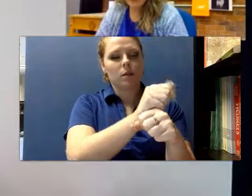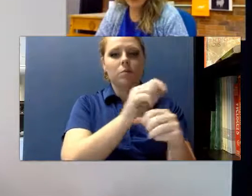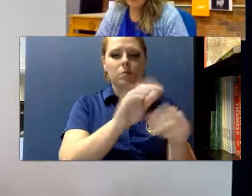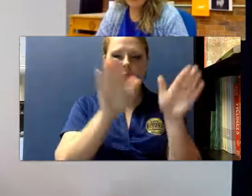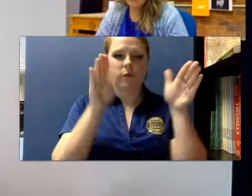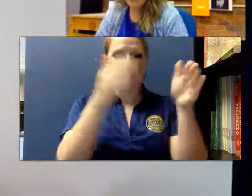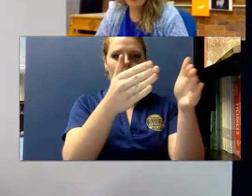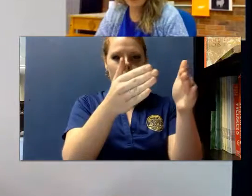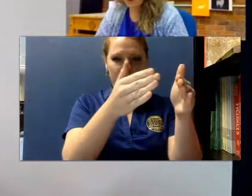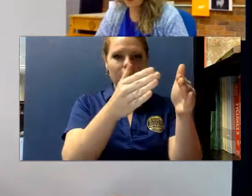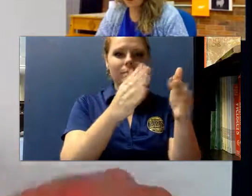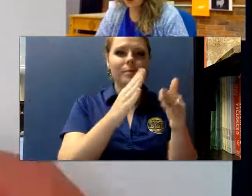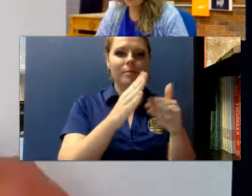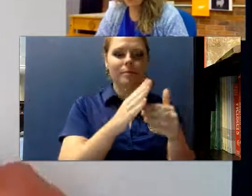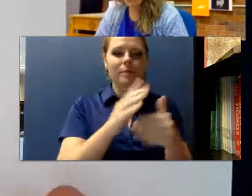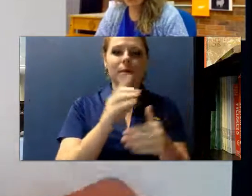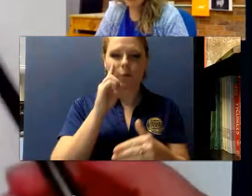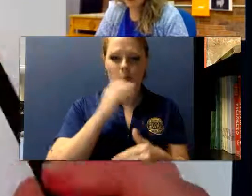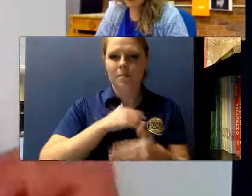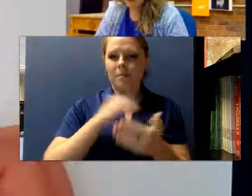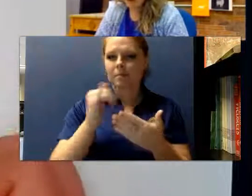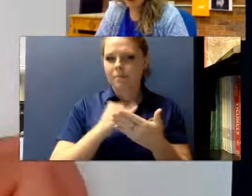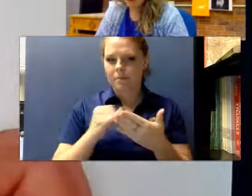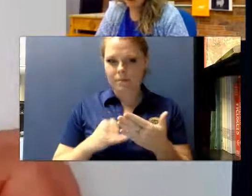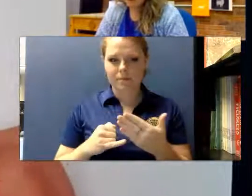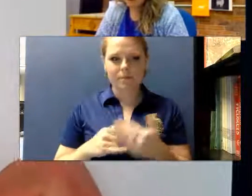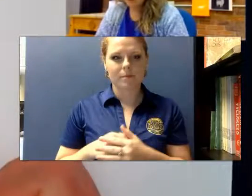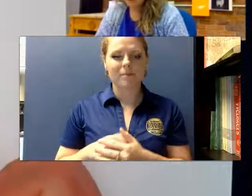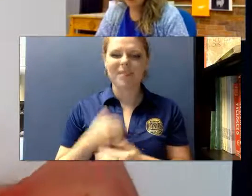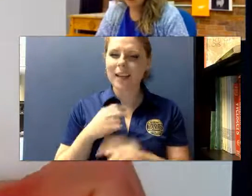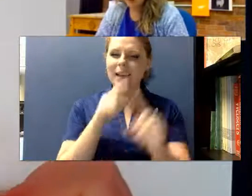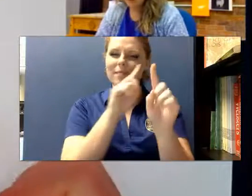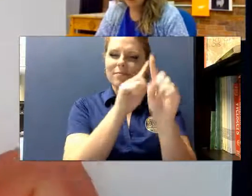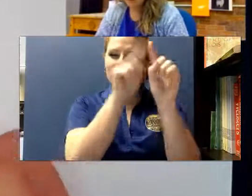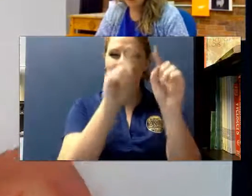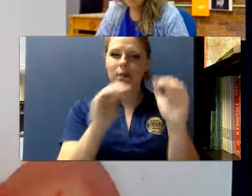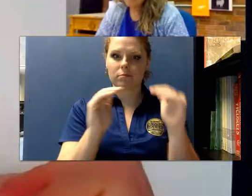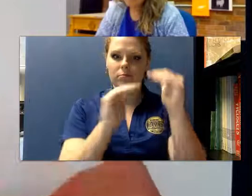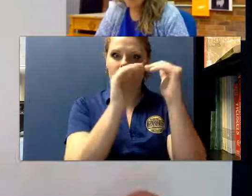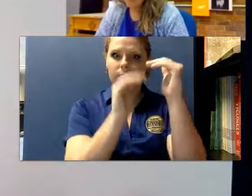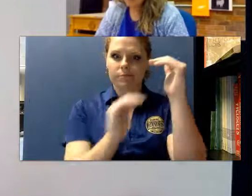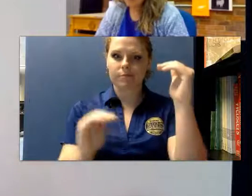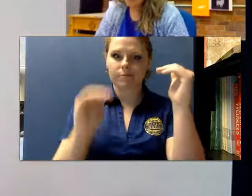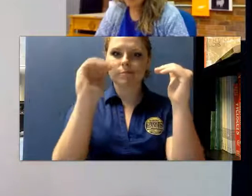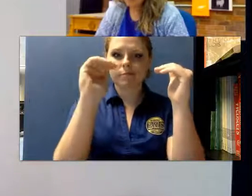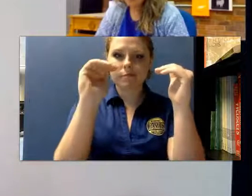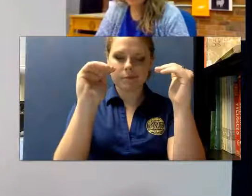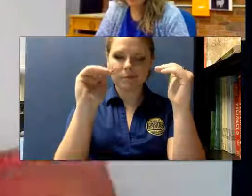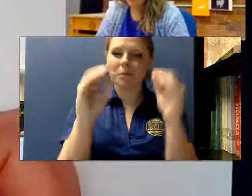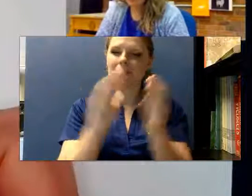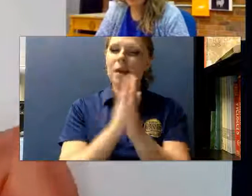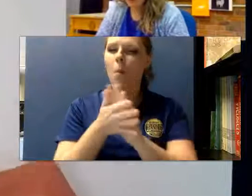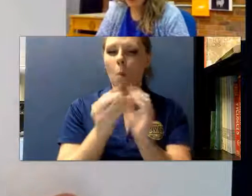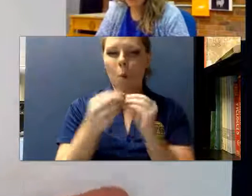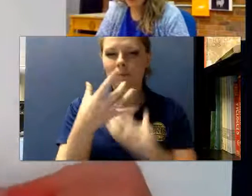this the focal point of the drawing. So I've got different varying heights here to add some more interest.